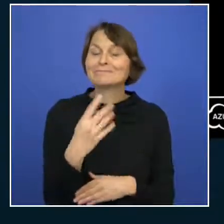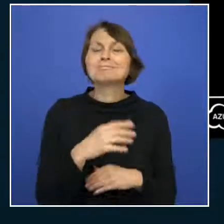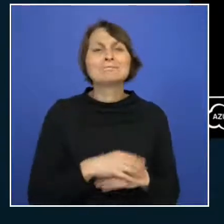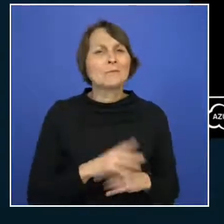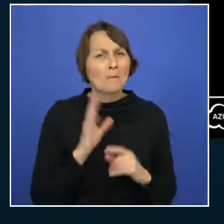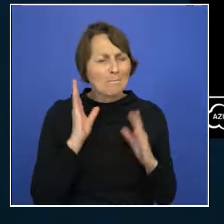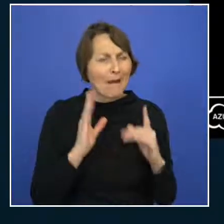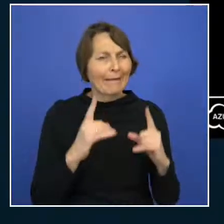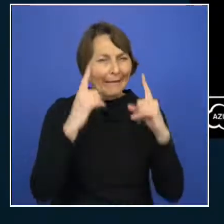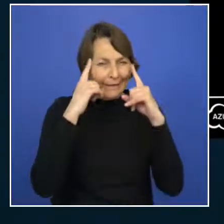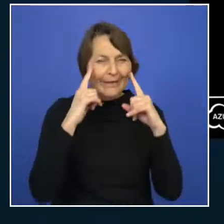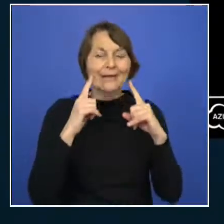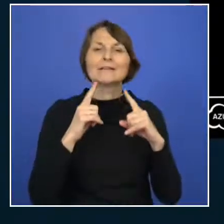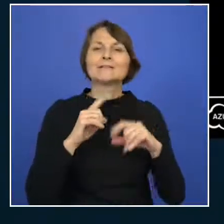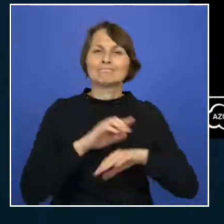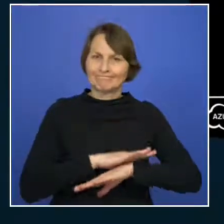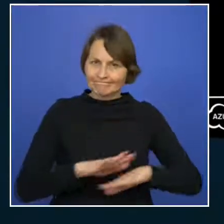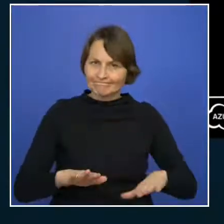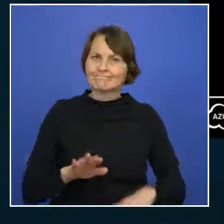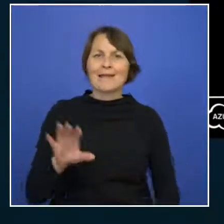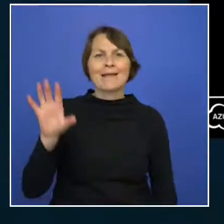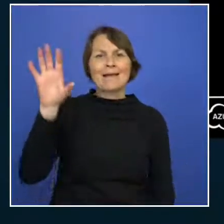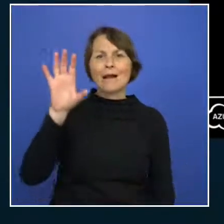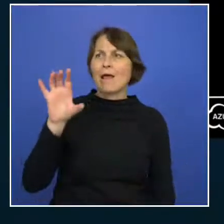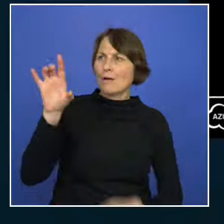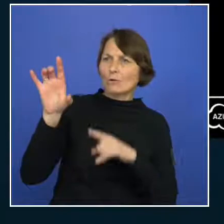cloud ready, which means that